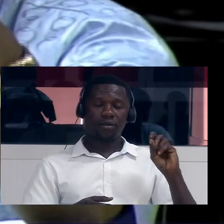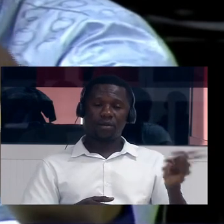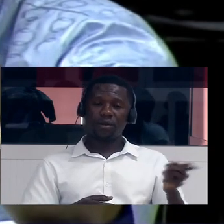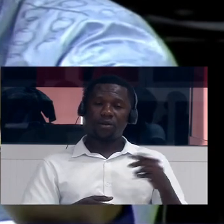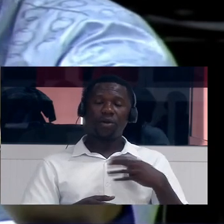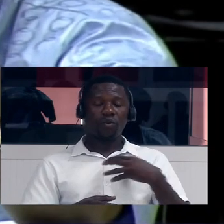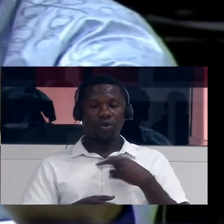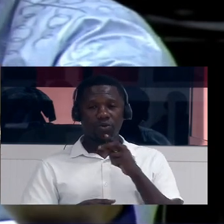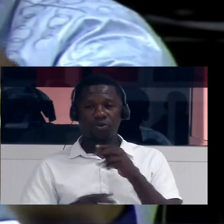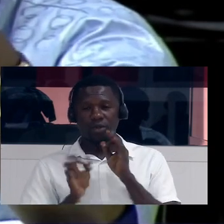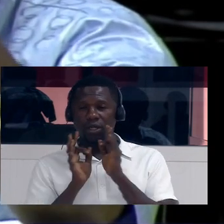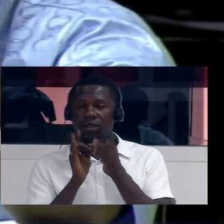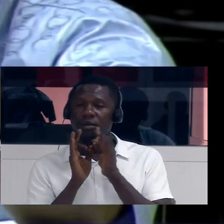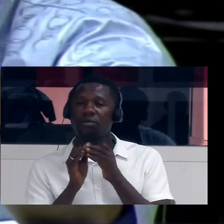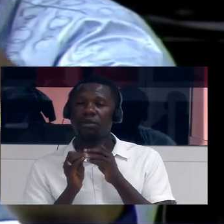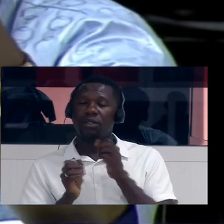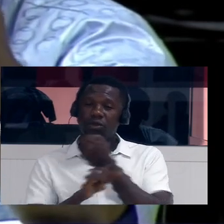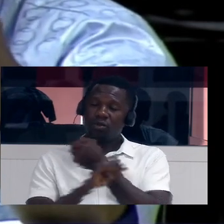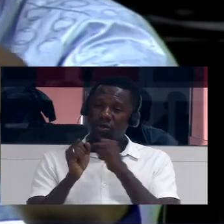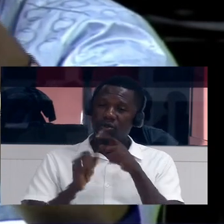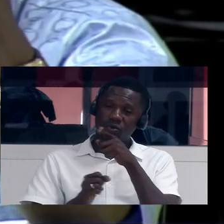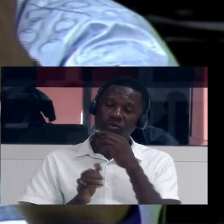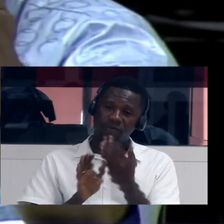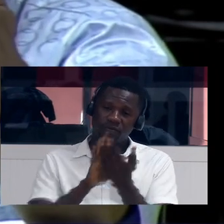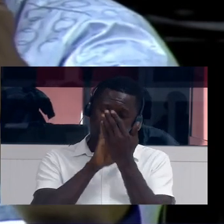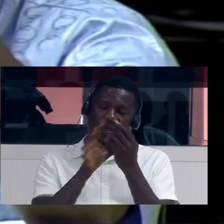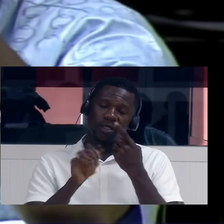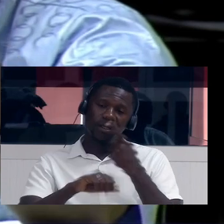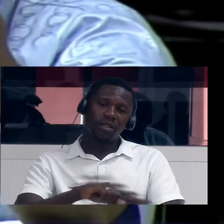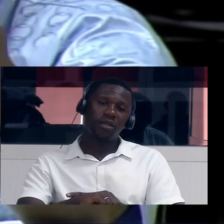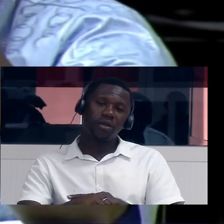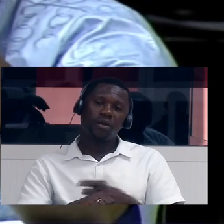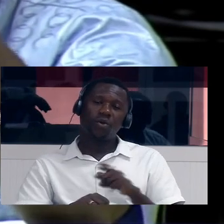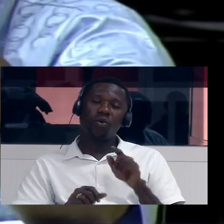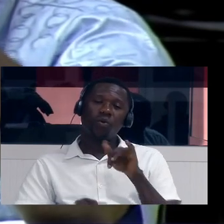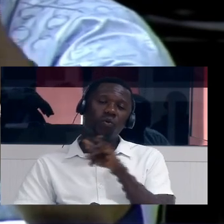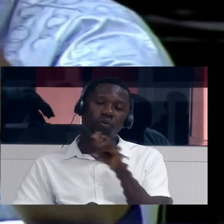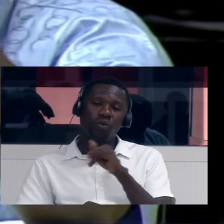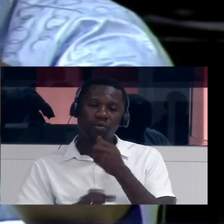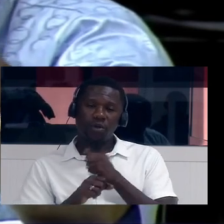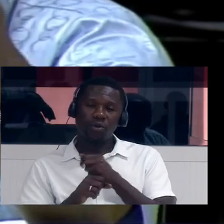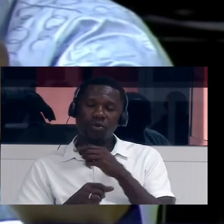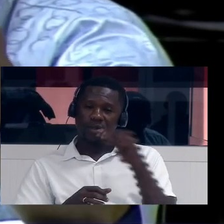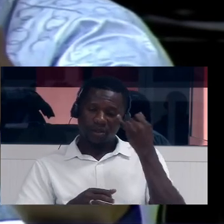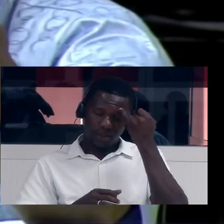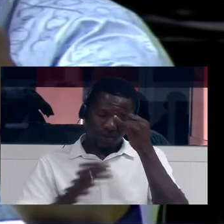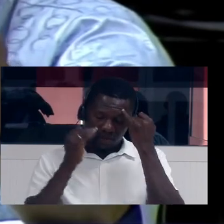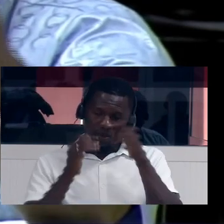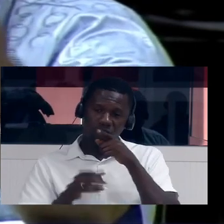you to explain the circumstances you faced at this time, which made you to take the decisions that you